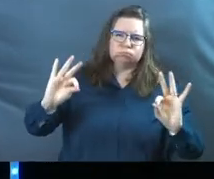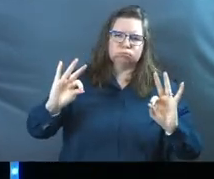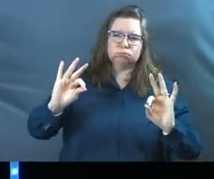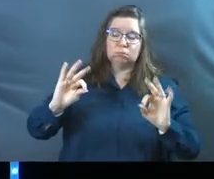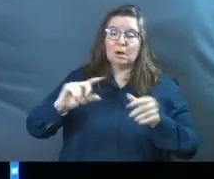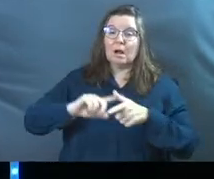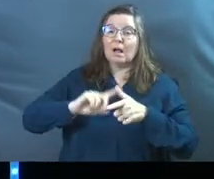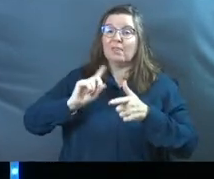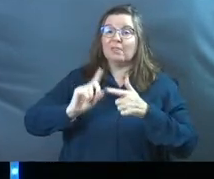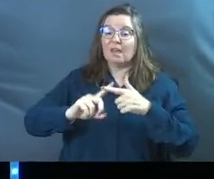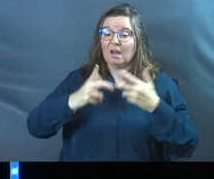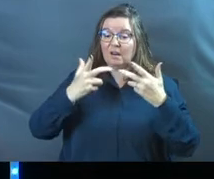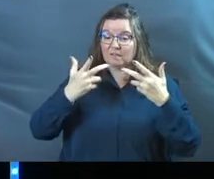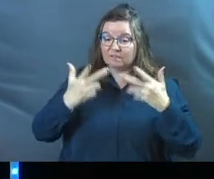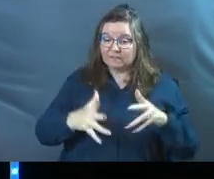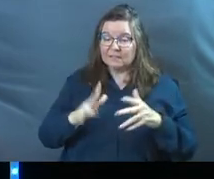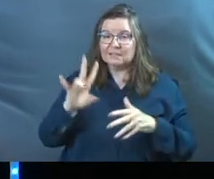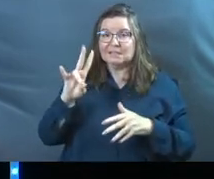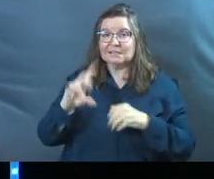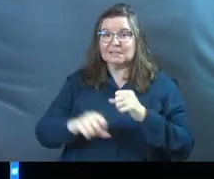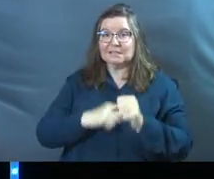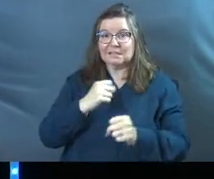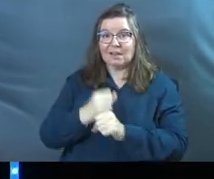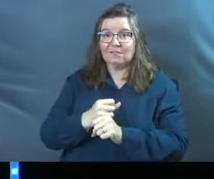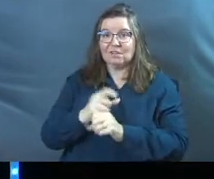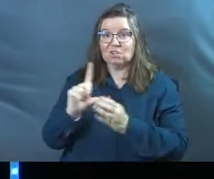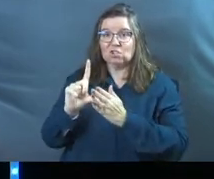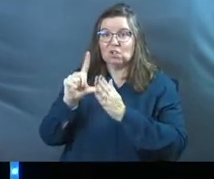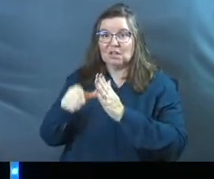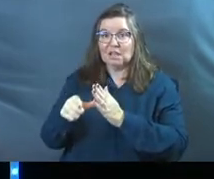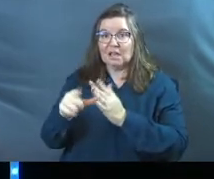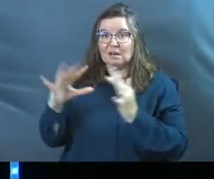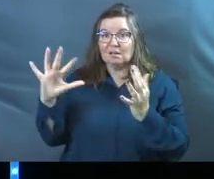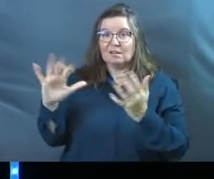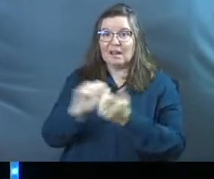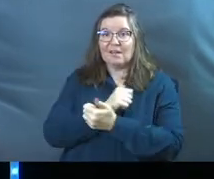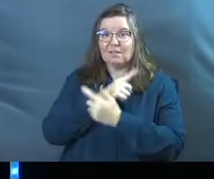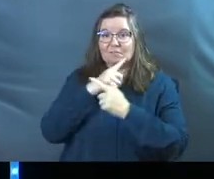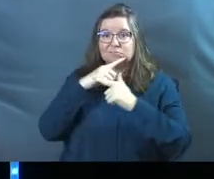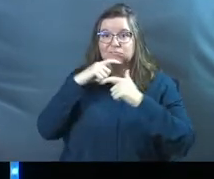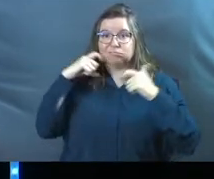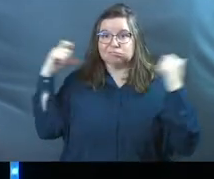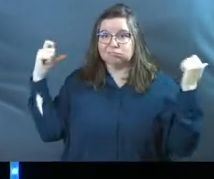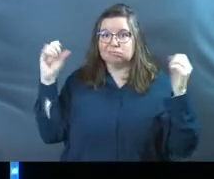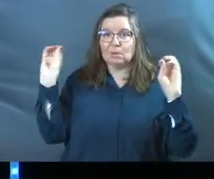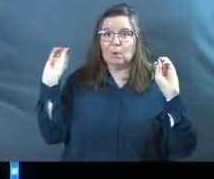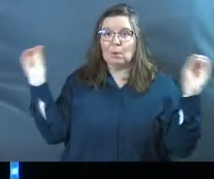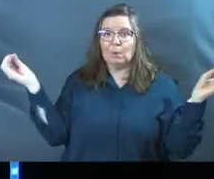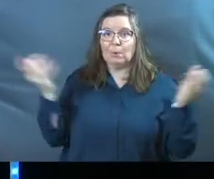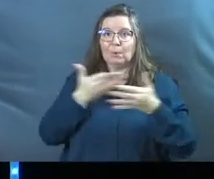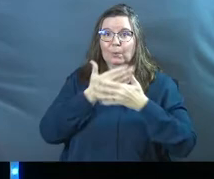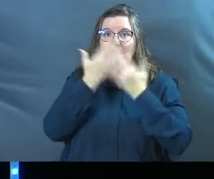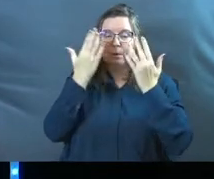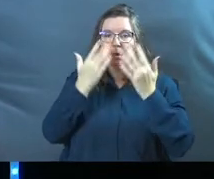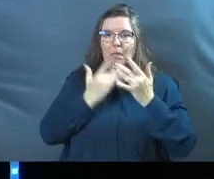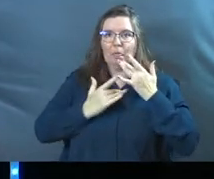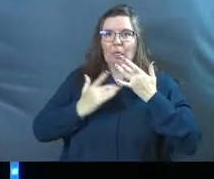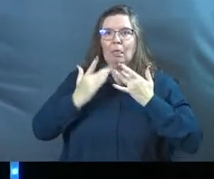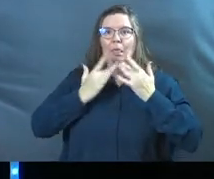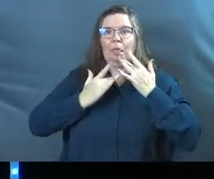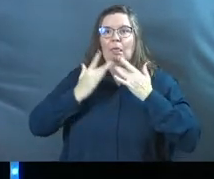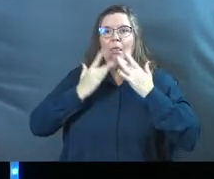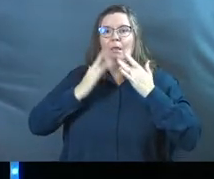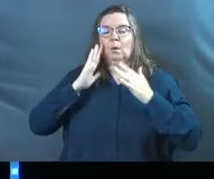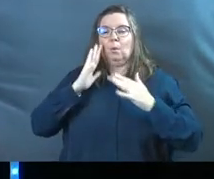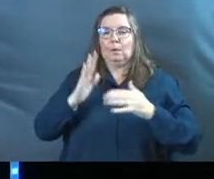it's going to decimate the country. And Joseph comes in. And with the divine spark in him, not only does he interpret the dream, tell Pharaoh